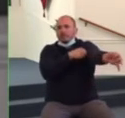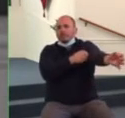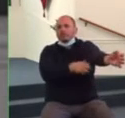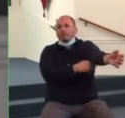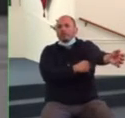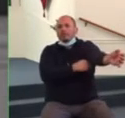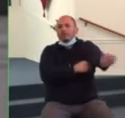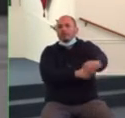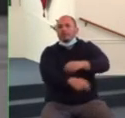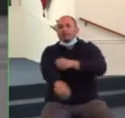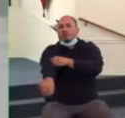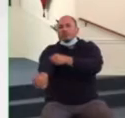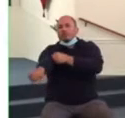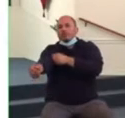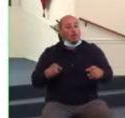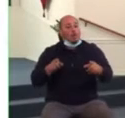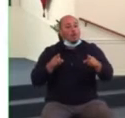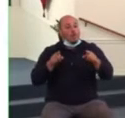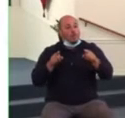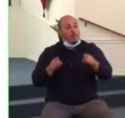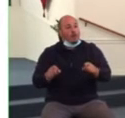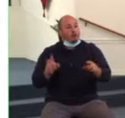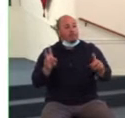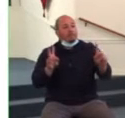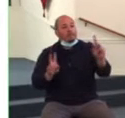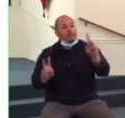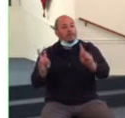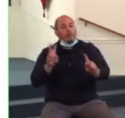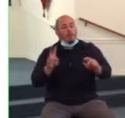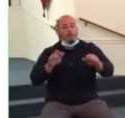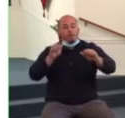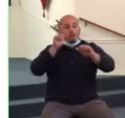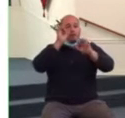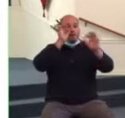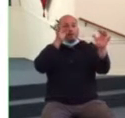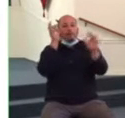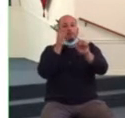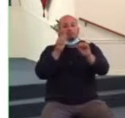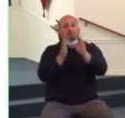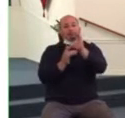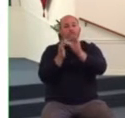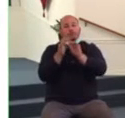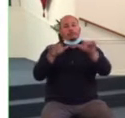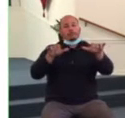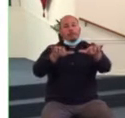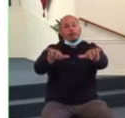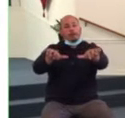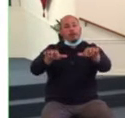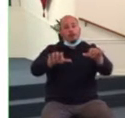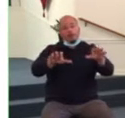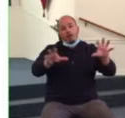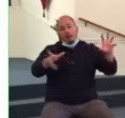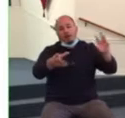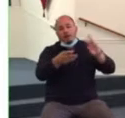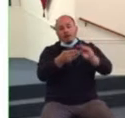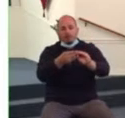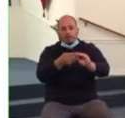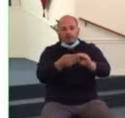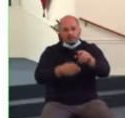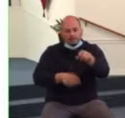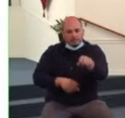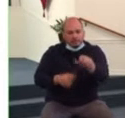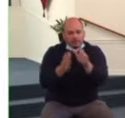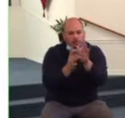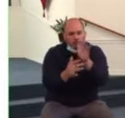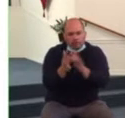Luke 9:43. While everyone was marveling at all that Jesus did, He said to His disciples,